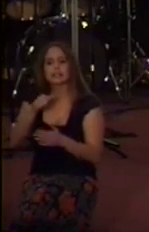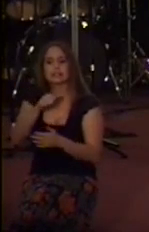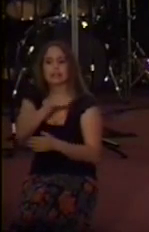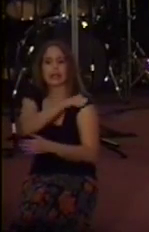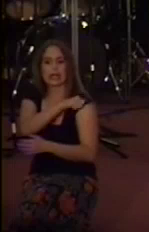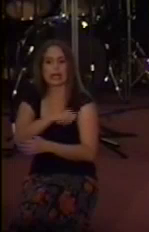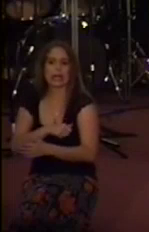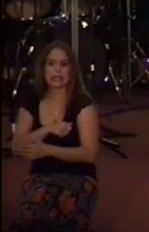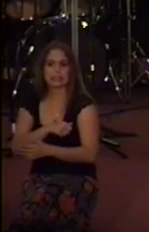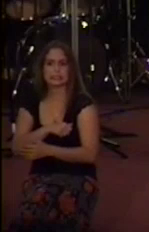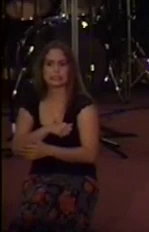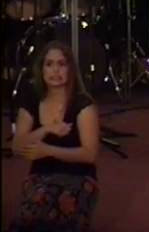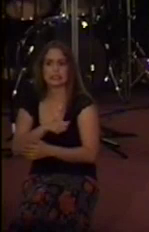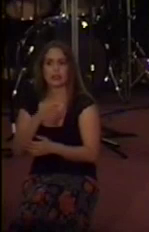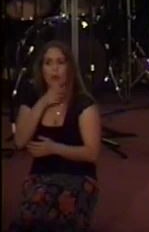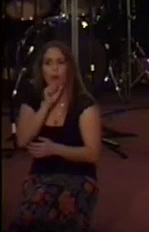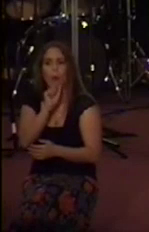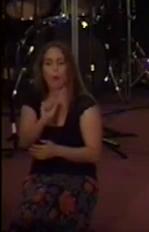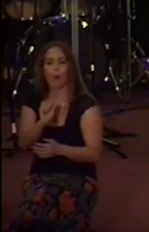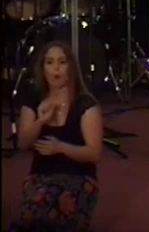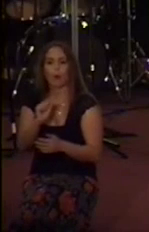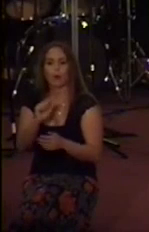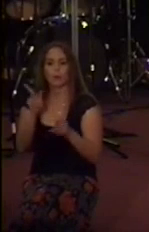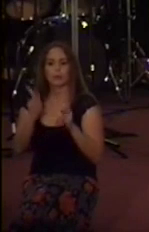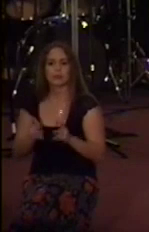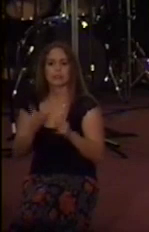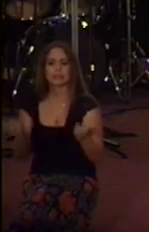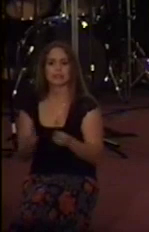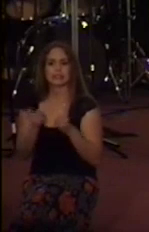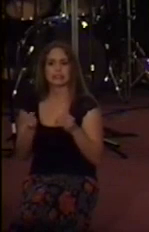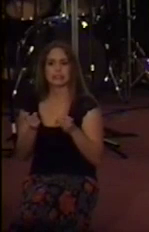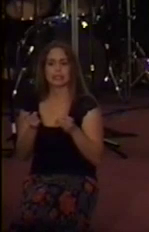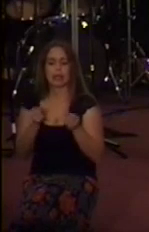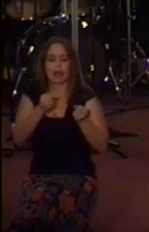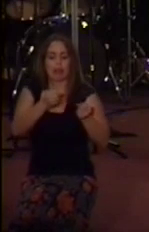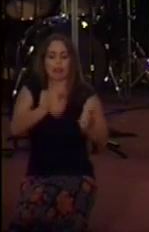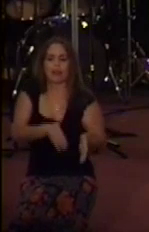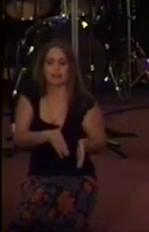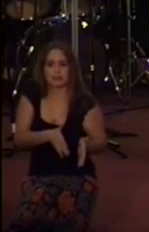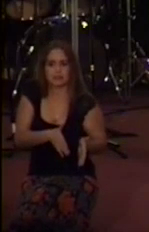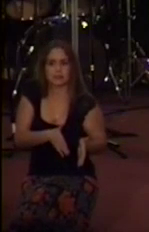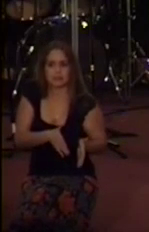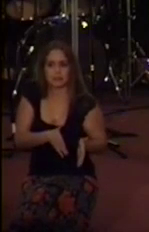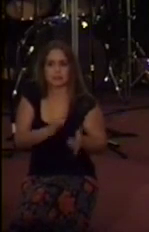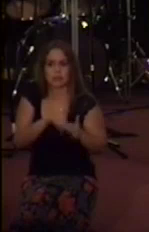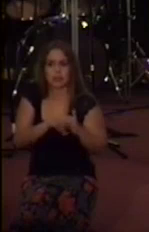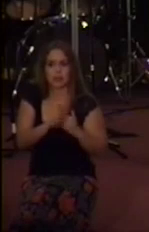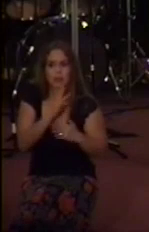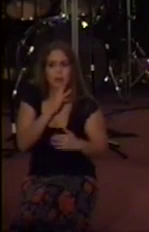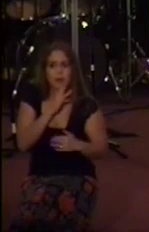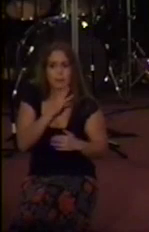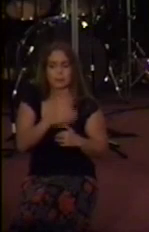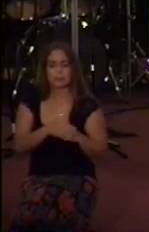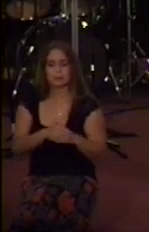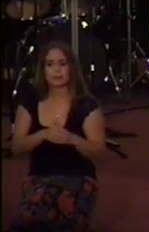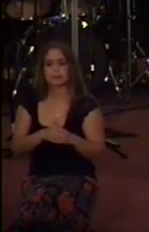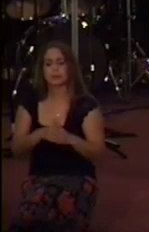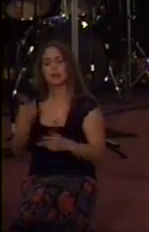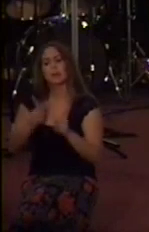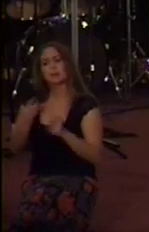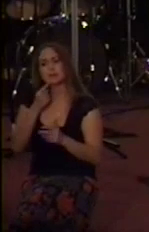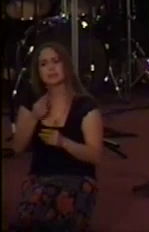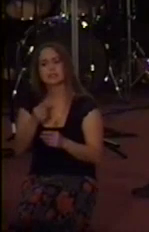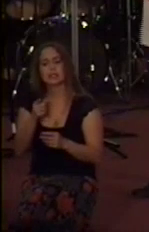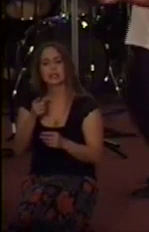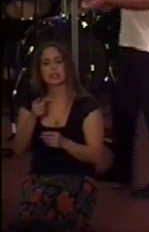that old person of sin and leaves it there. And so when people say, well, when you preach